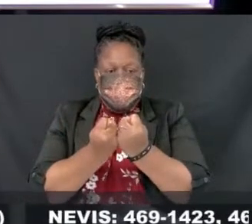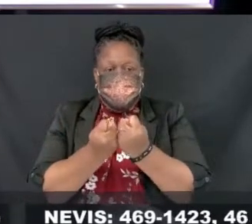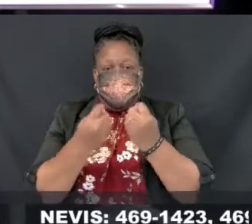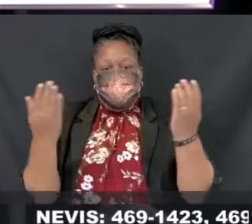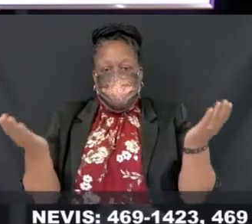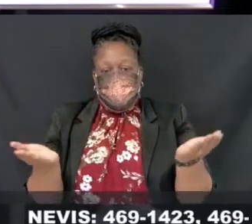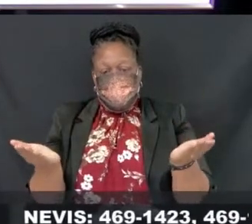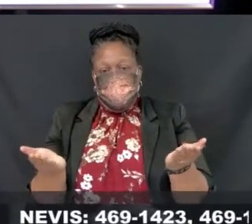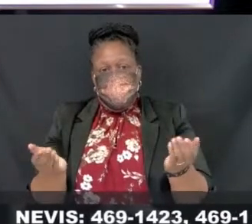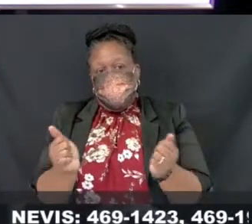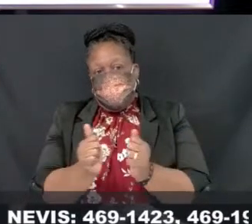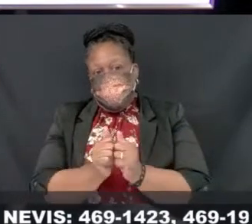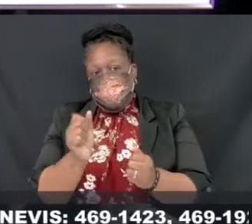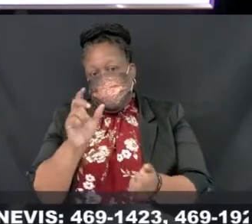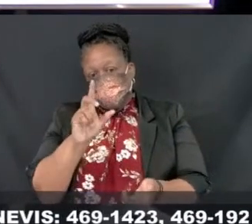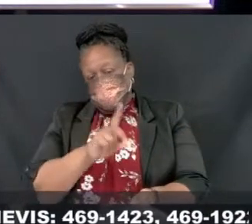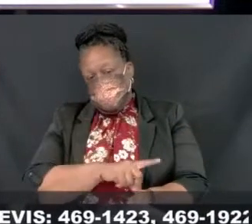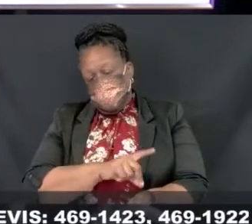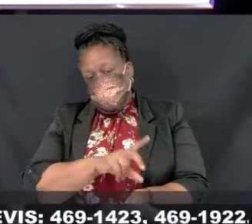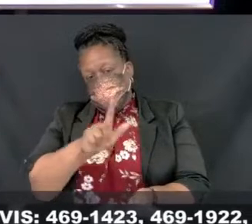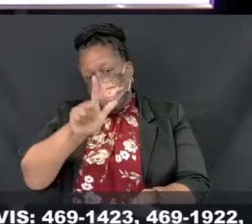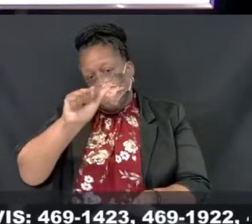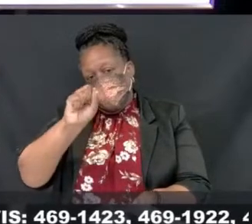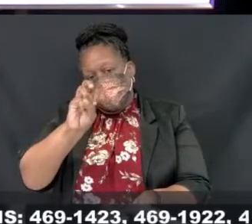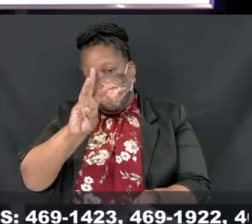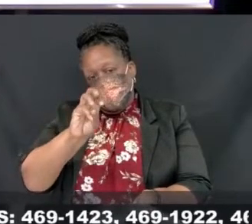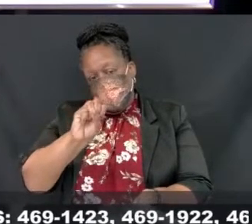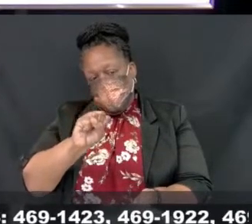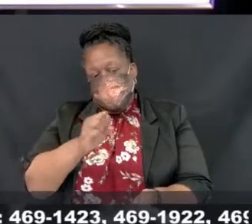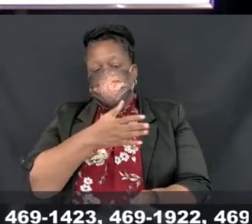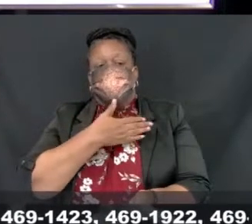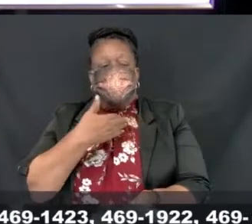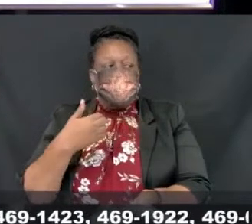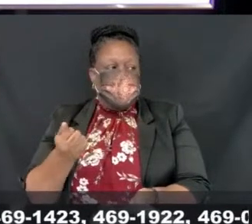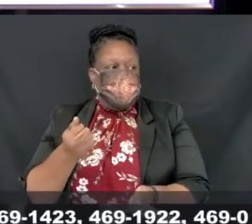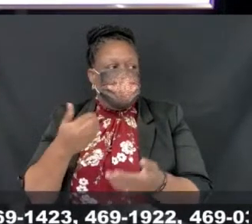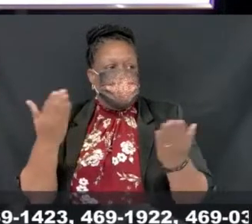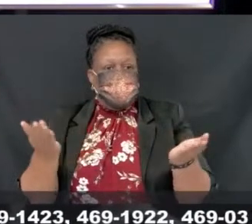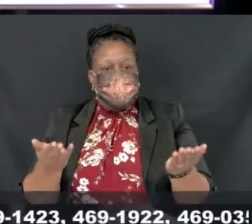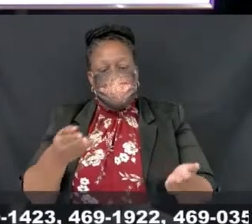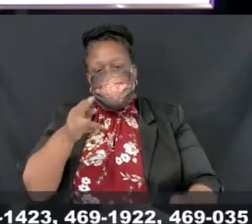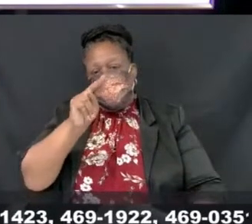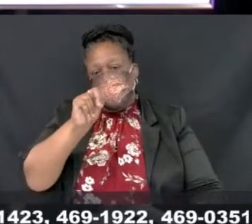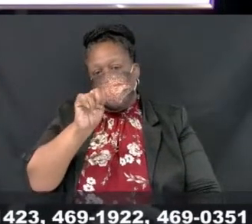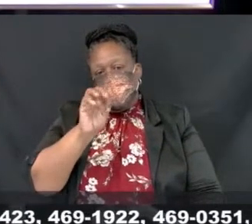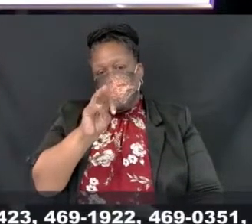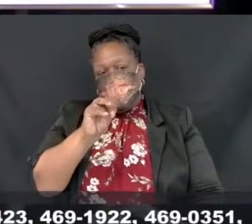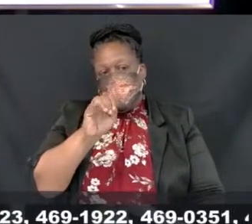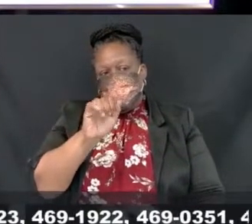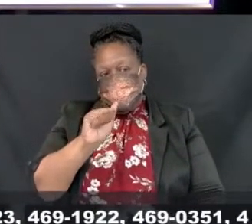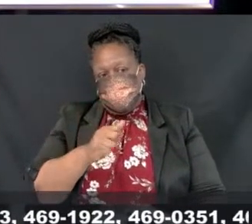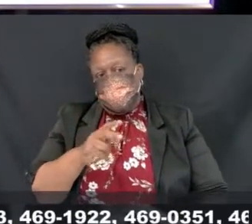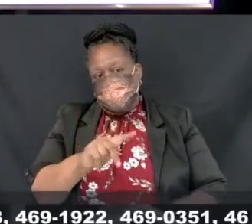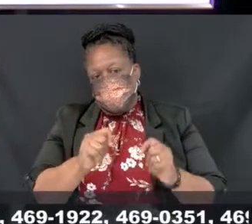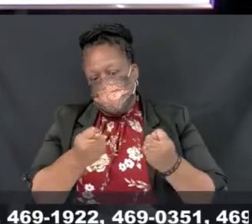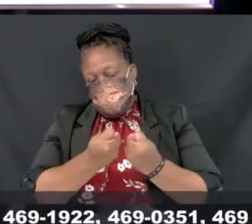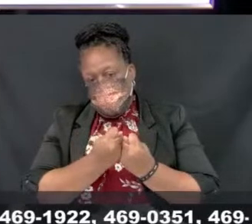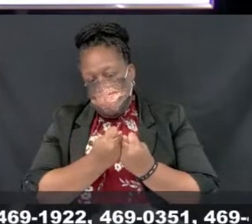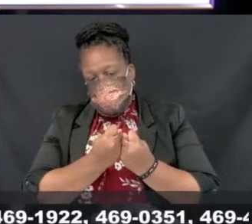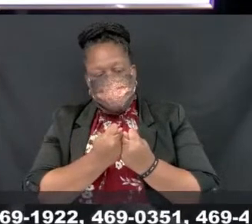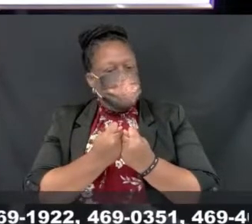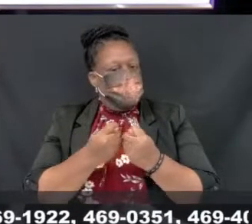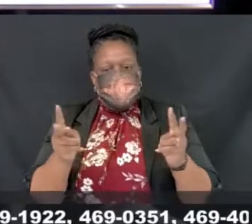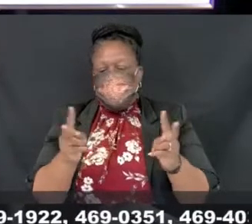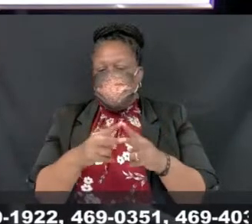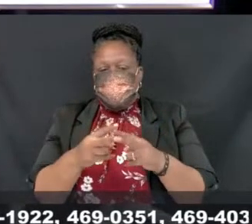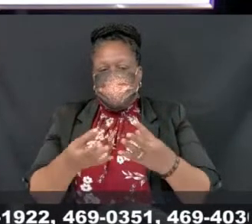Dr. Hazel Laws, and the team from the task force and the NEOC led by Mr. Abdias Samuels. But more importantly, it